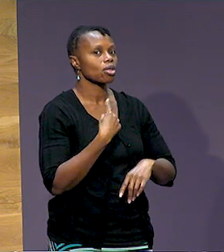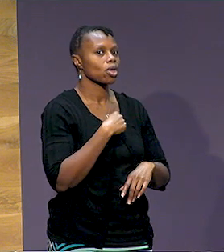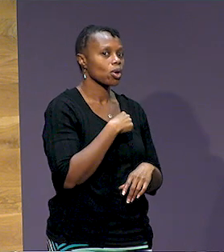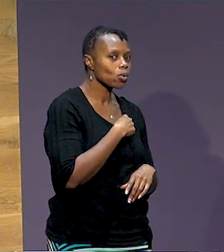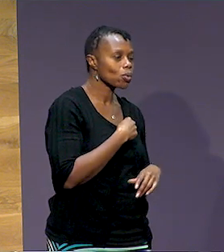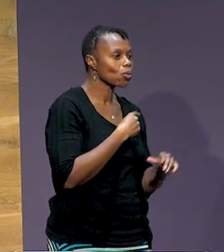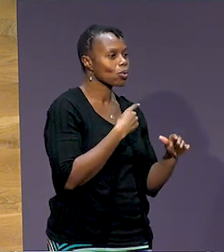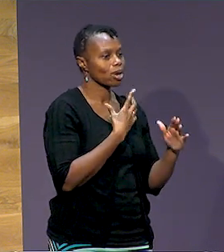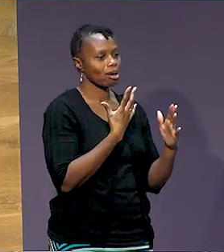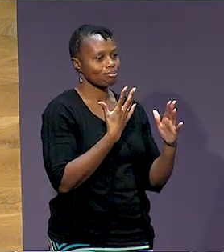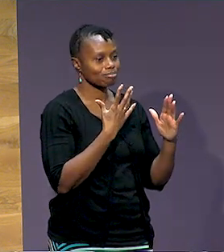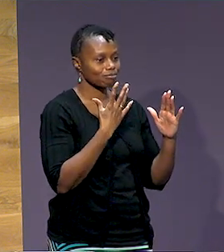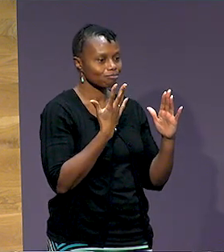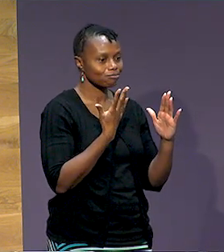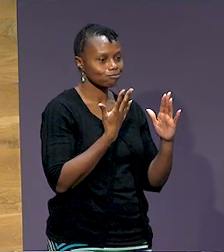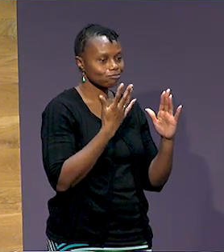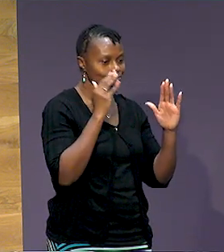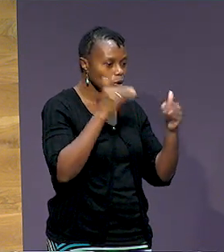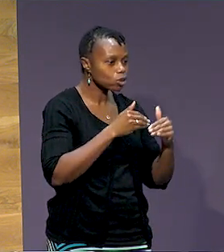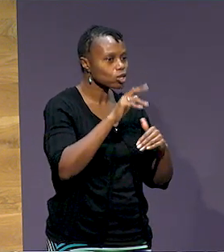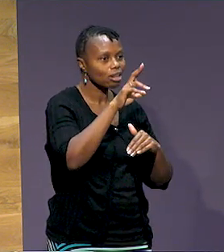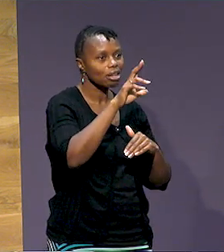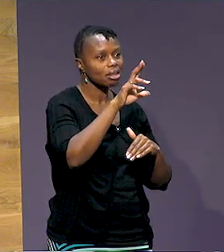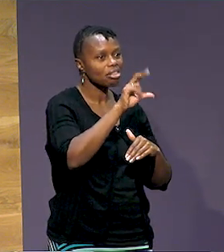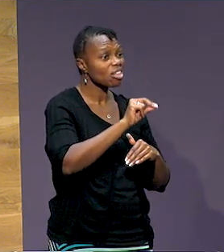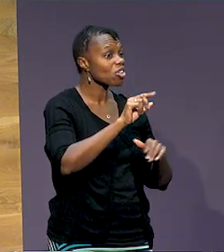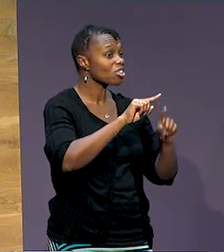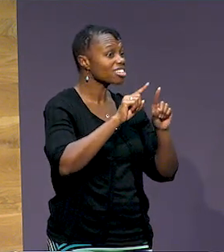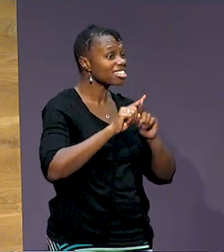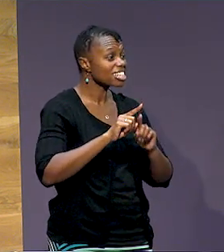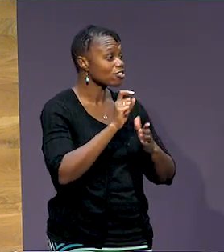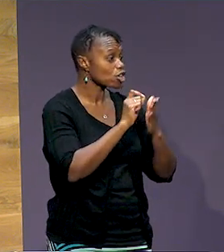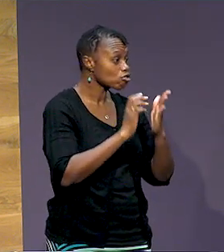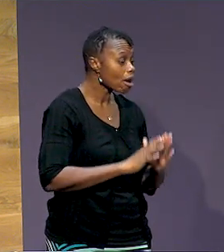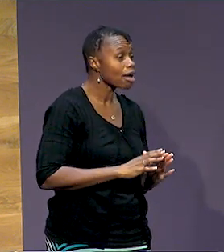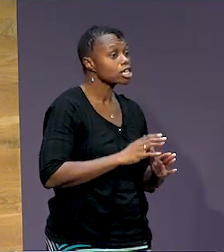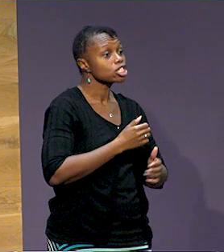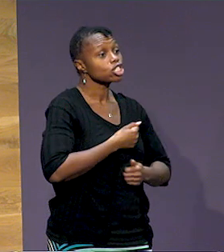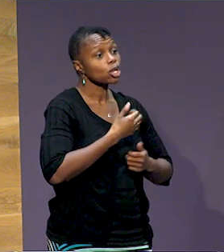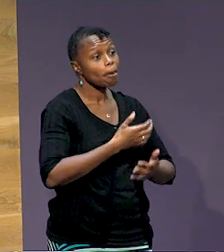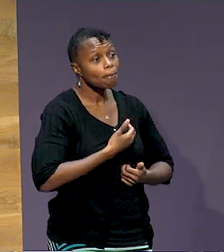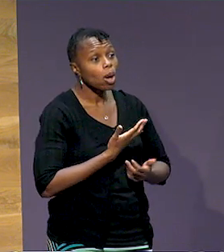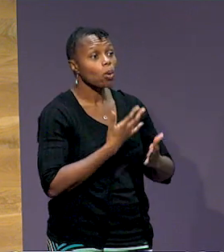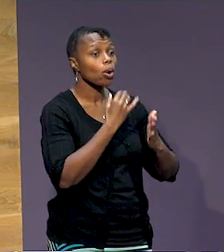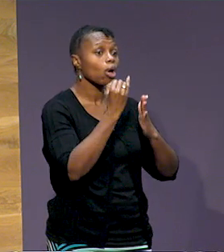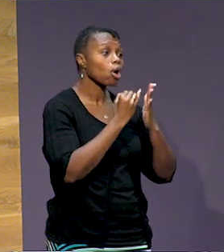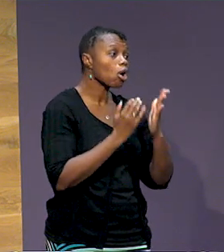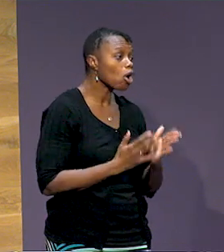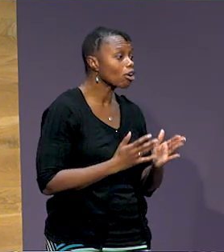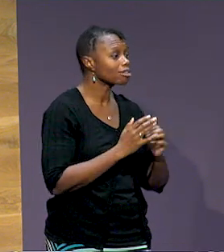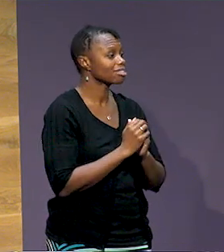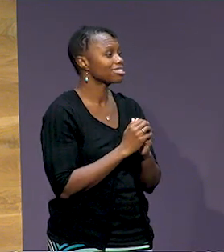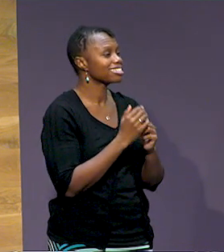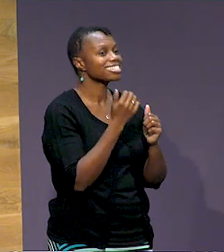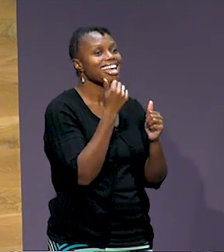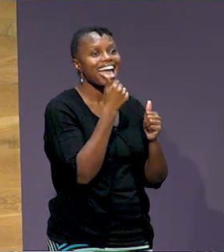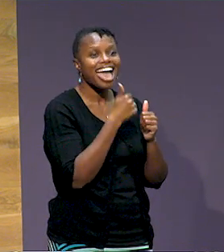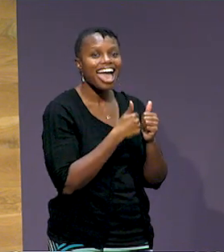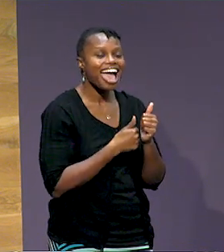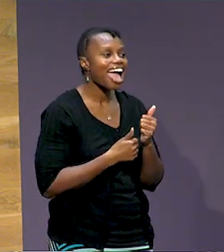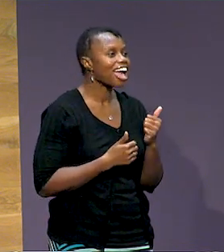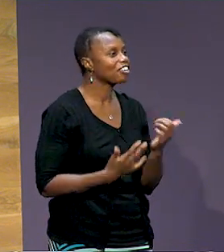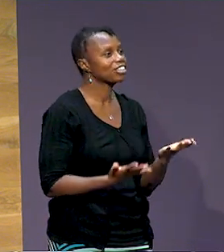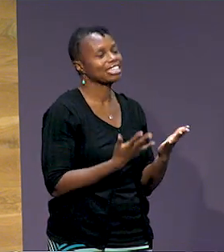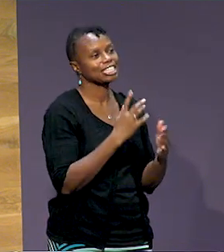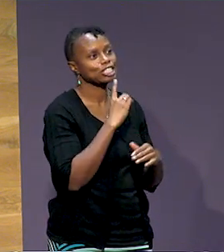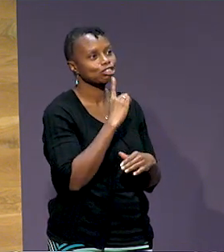30 different writers or creators of some sort, poets or artists. Every issue is a massive